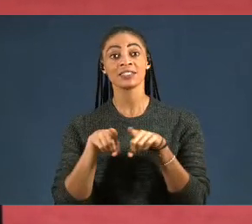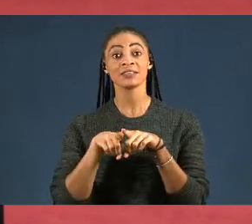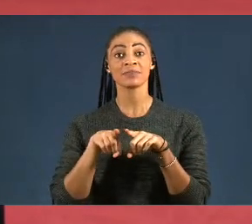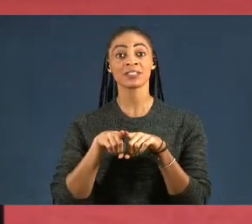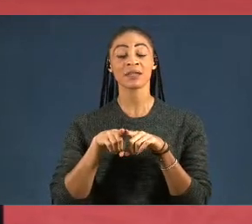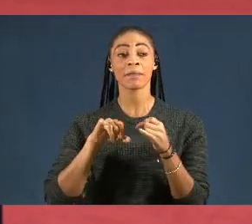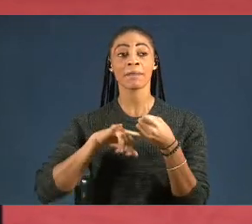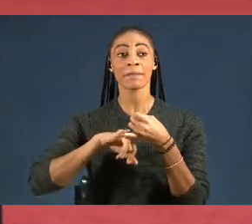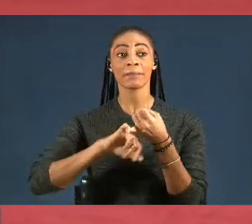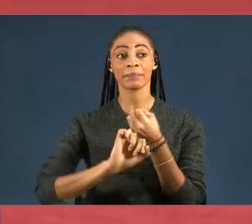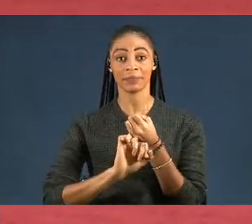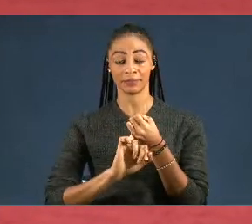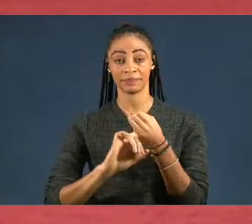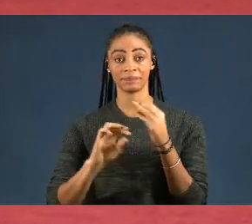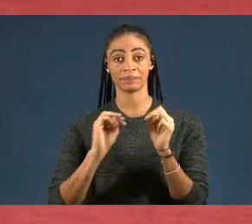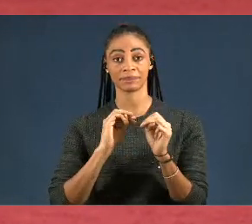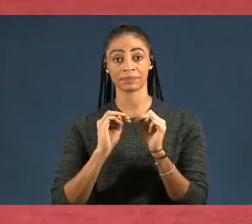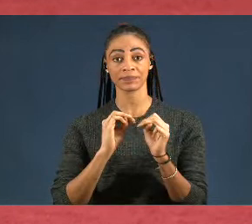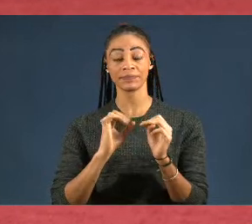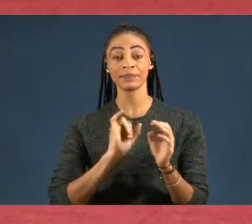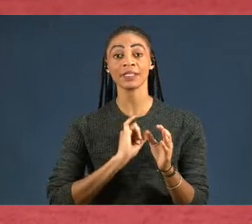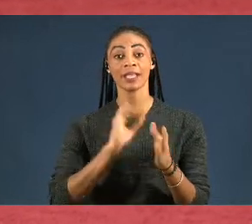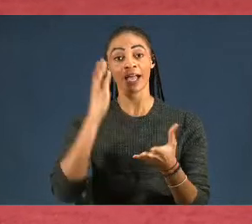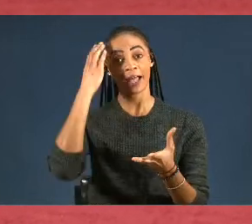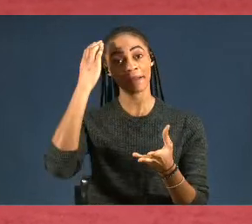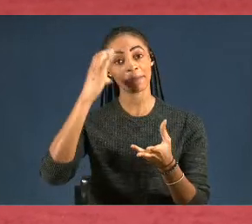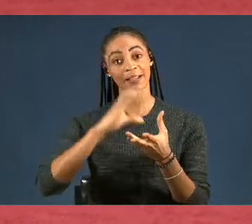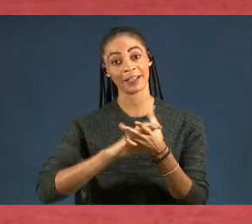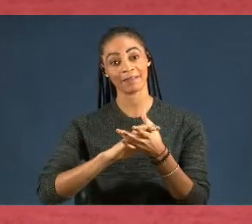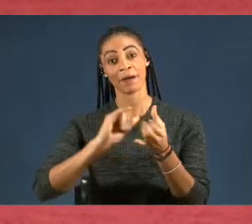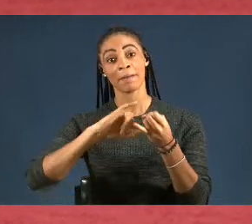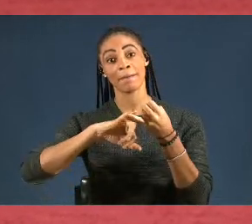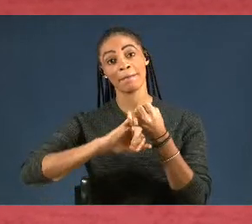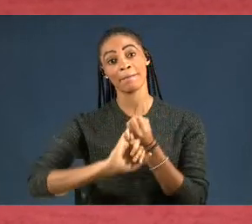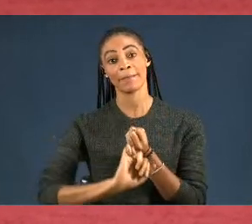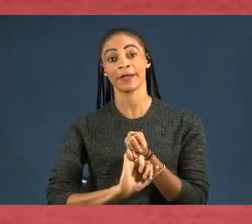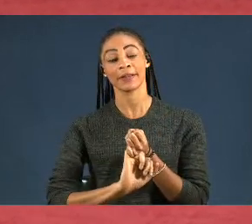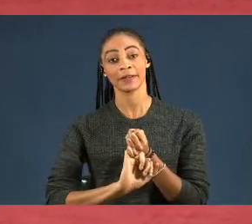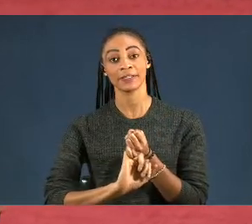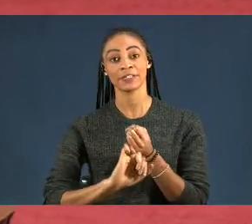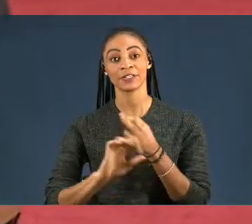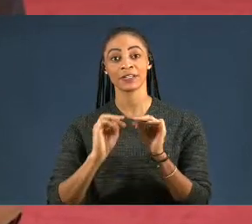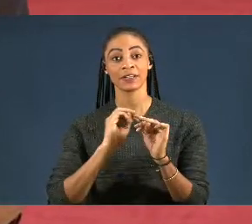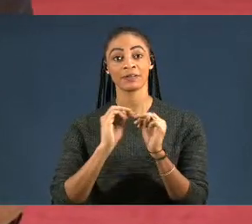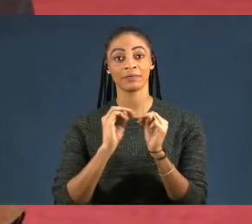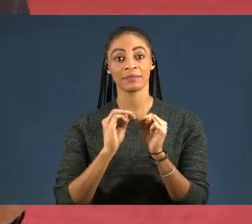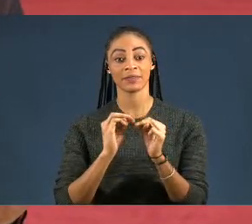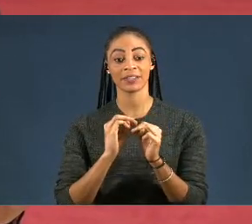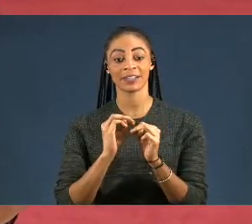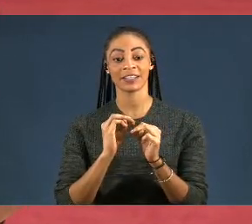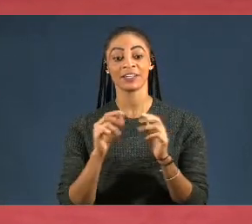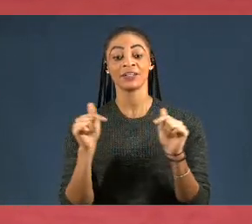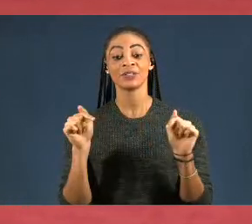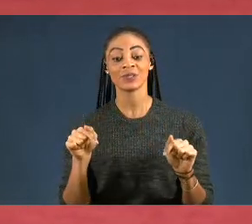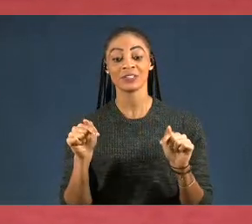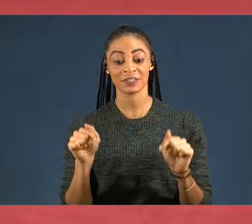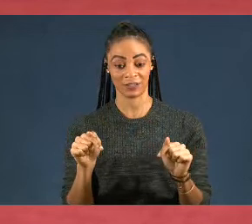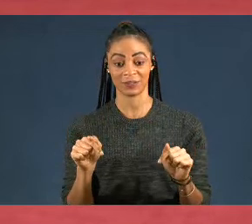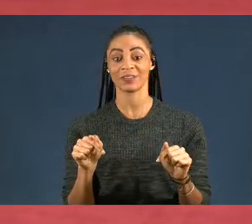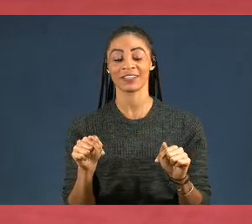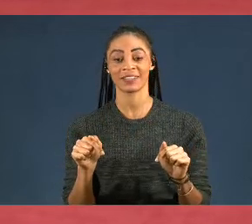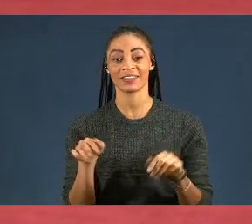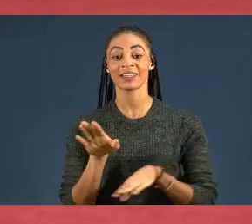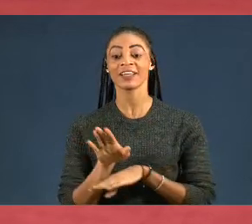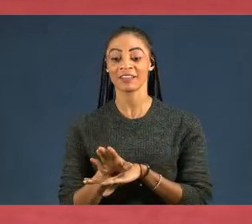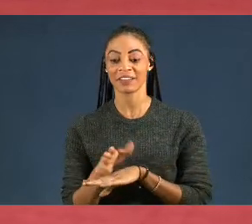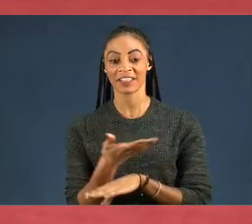enrichment ministry. I believe this theme, marriage enrichment ministry. In fact, Gioni Sujui wako wapi, because they should have